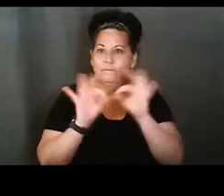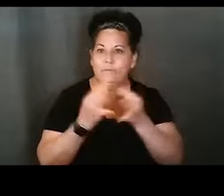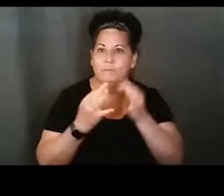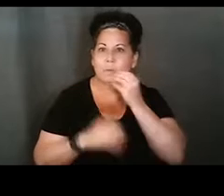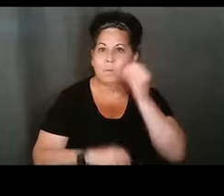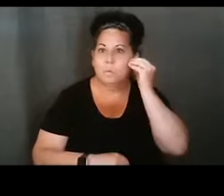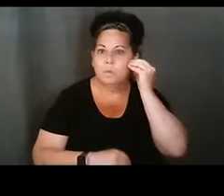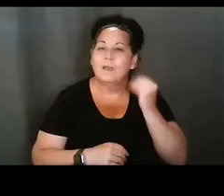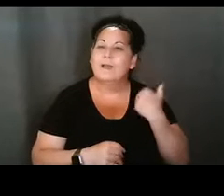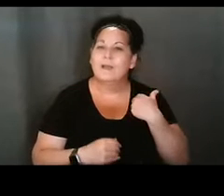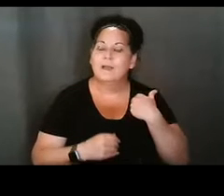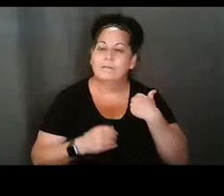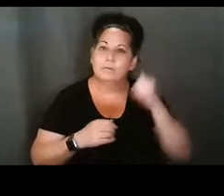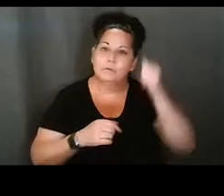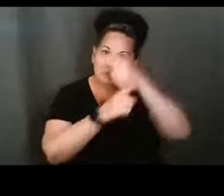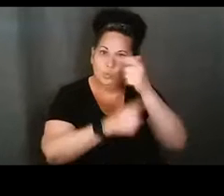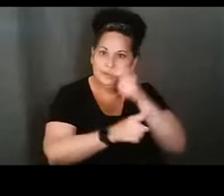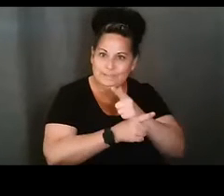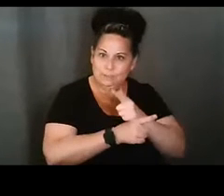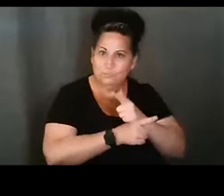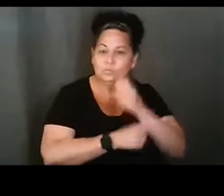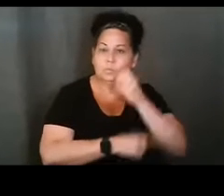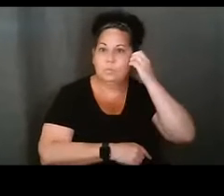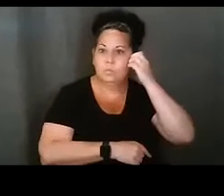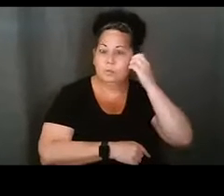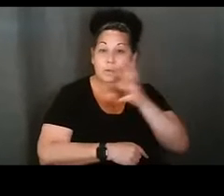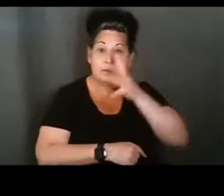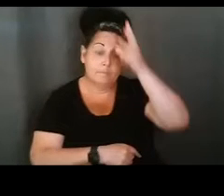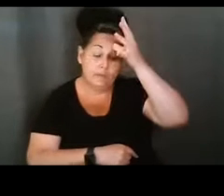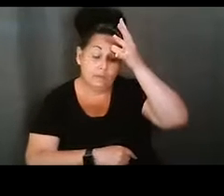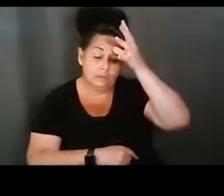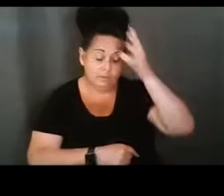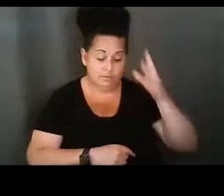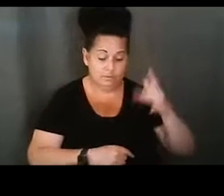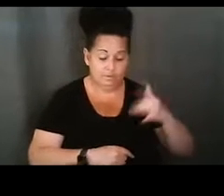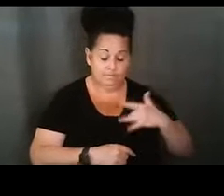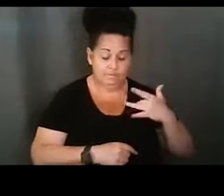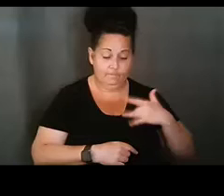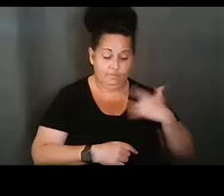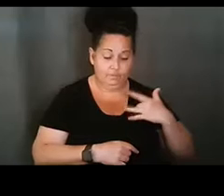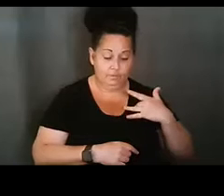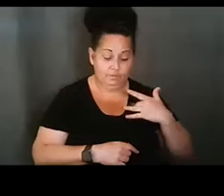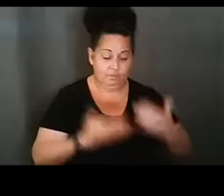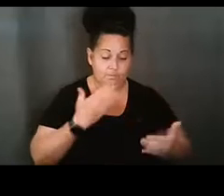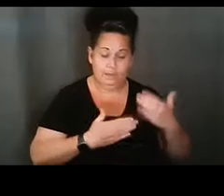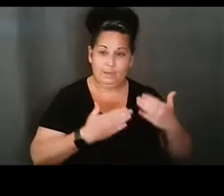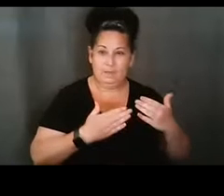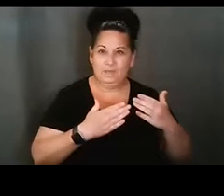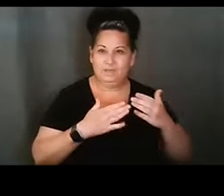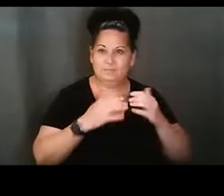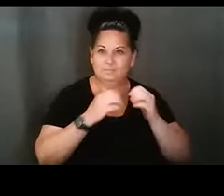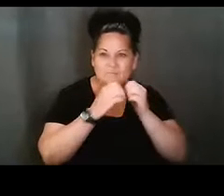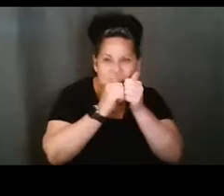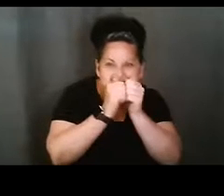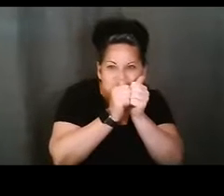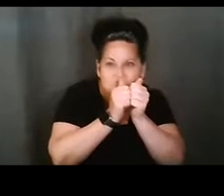are siblings in the home. And the parent is experiencing maybe some sibling rivalry and